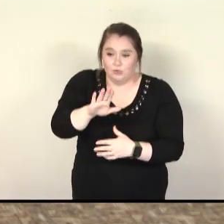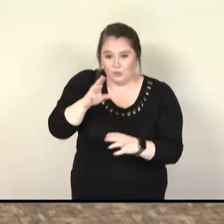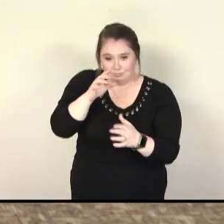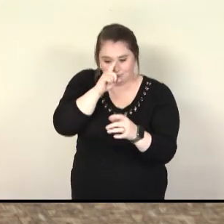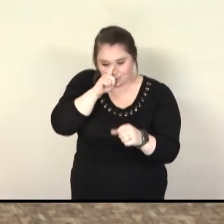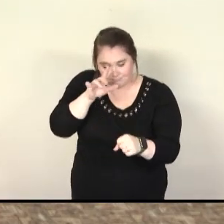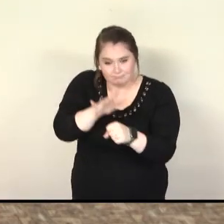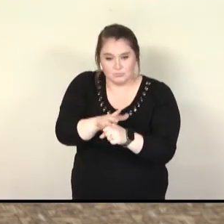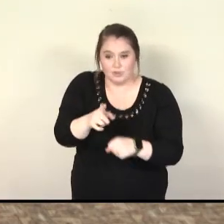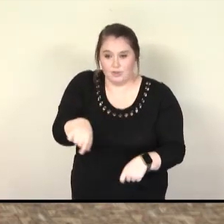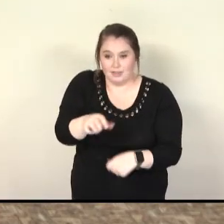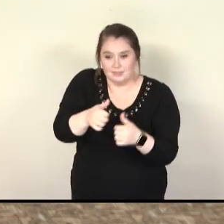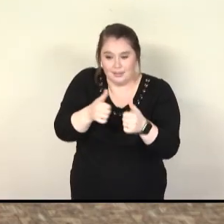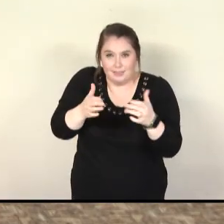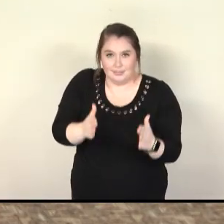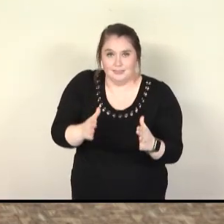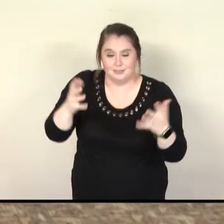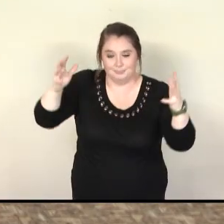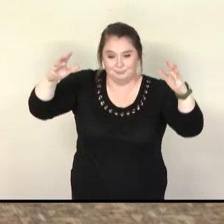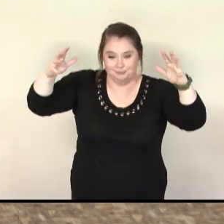athletes.